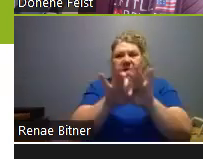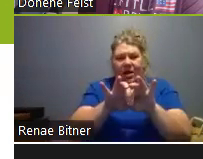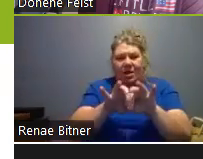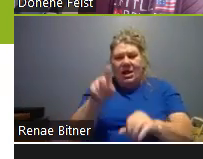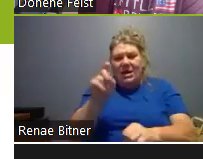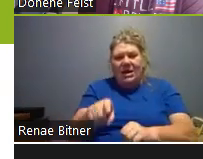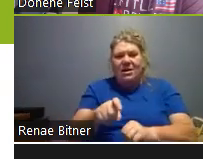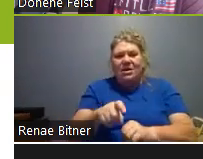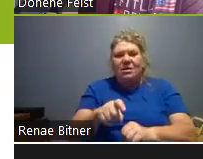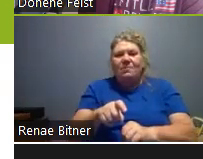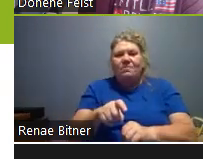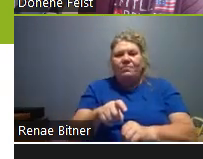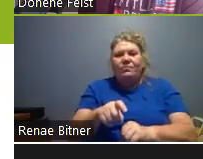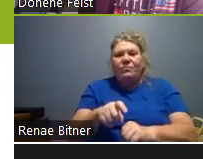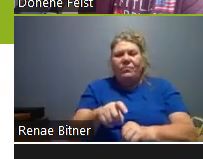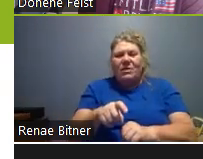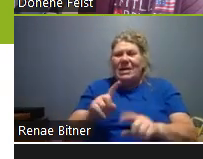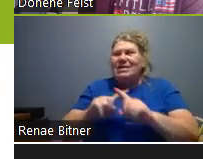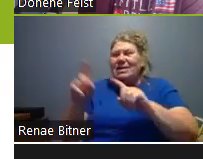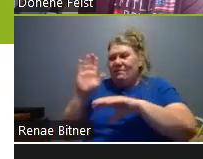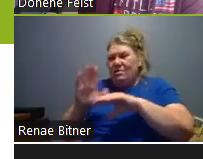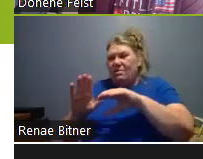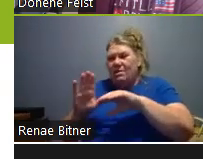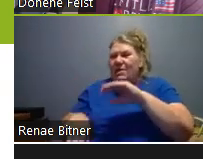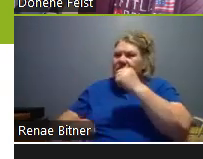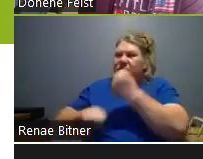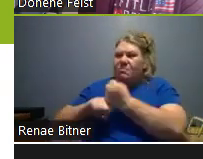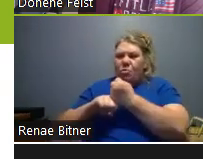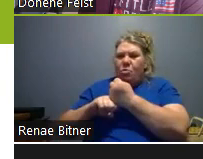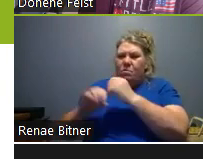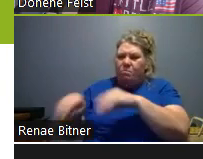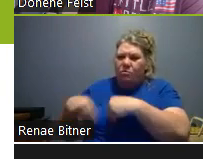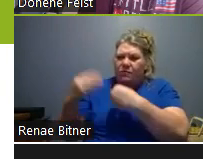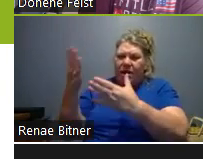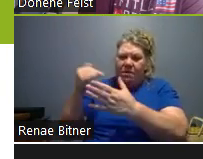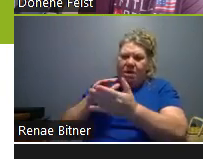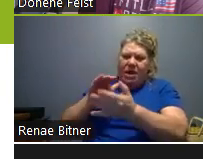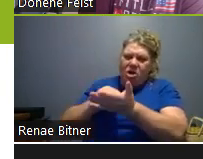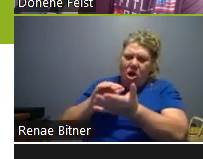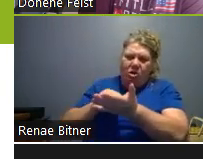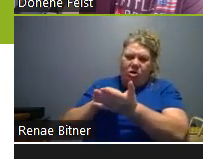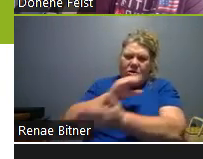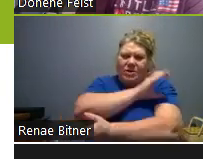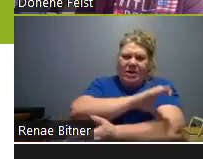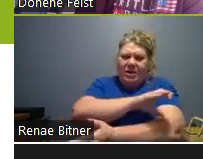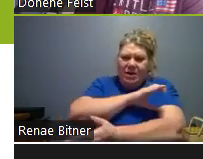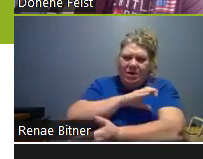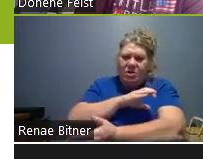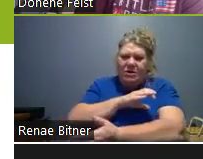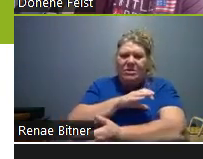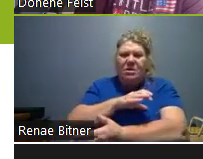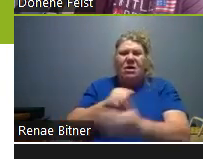that it is much different than the support given by the provider. Most services are provided according